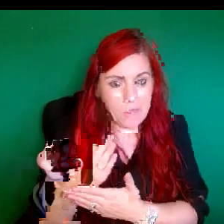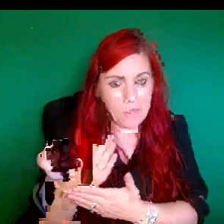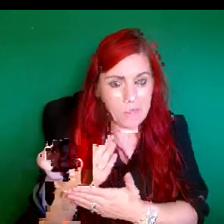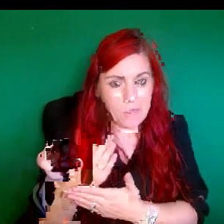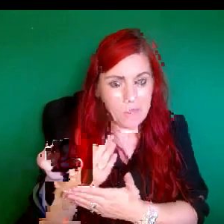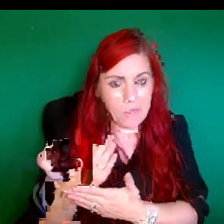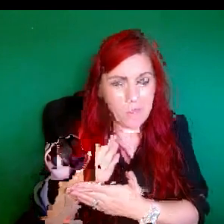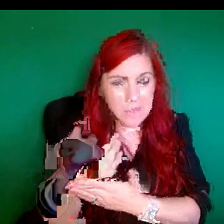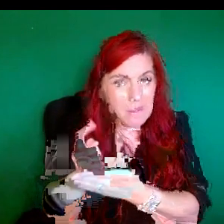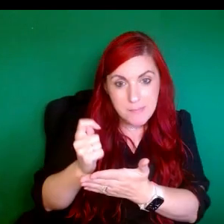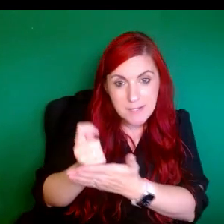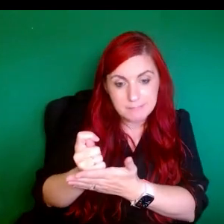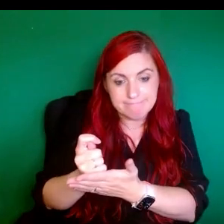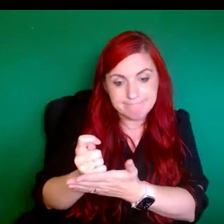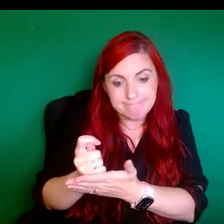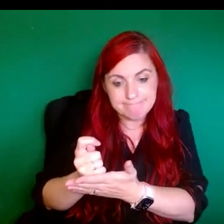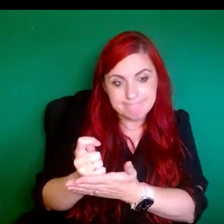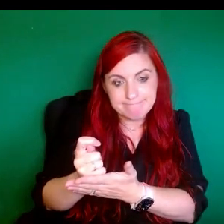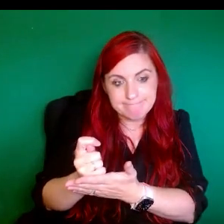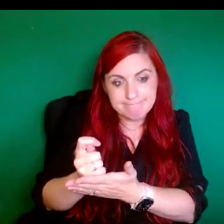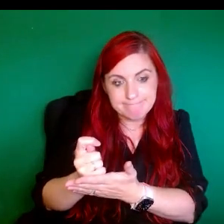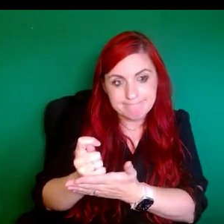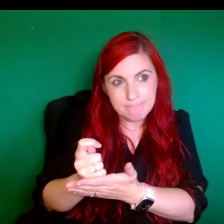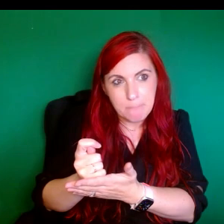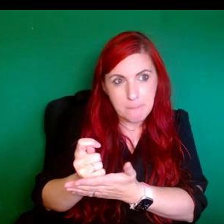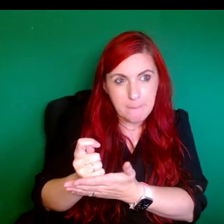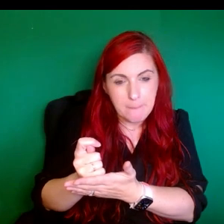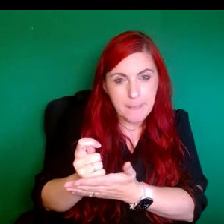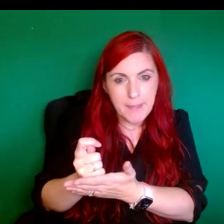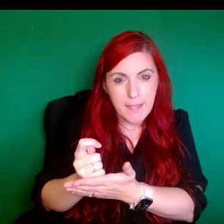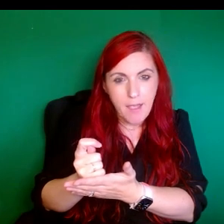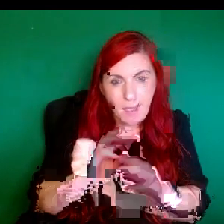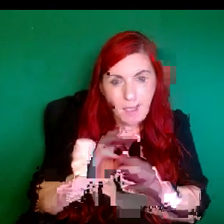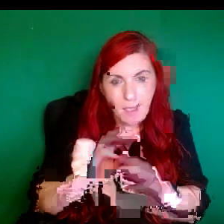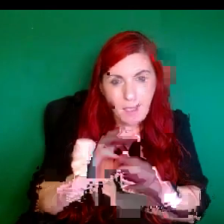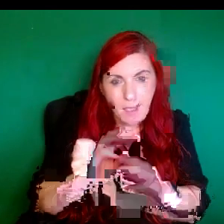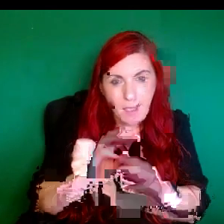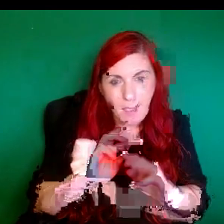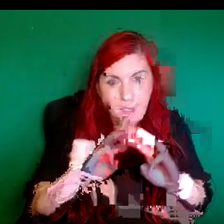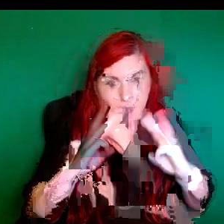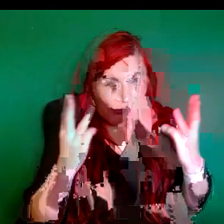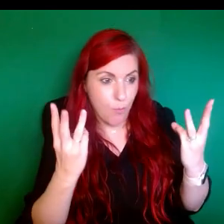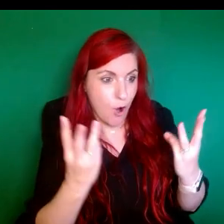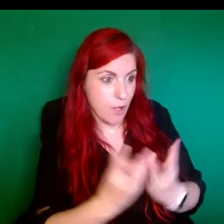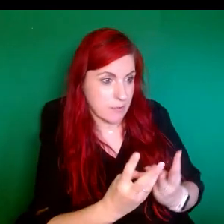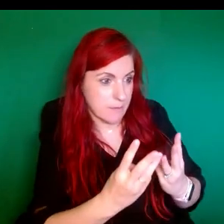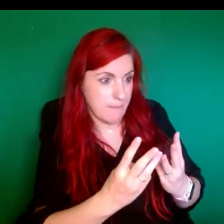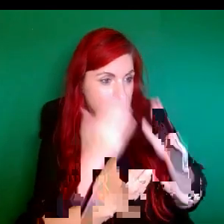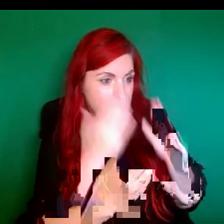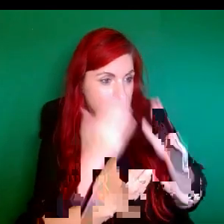developed. So sometimes in a world that has become output